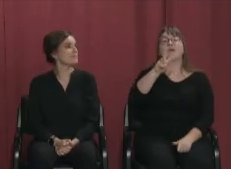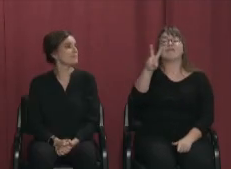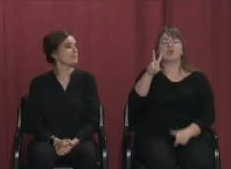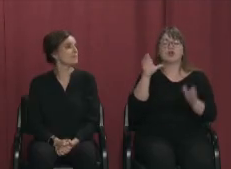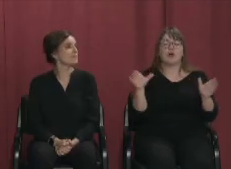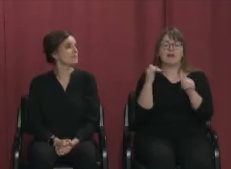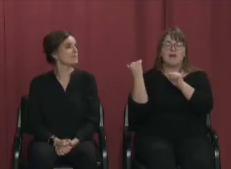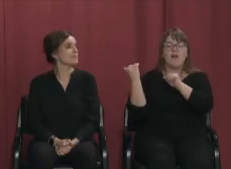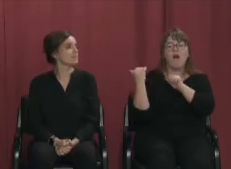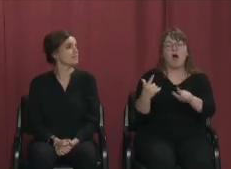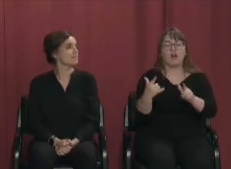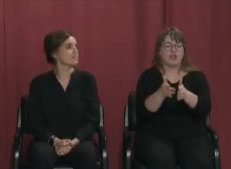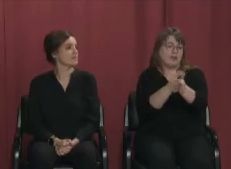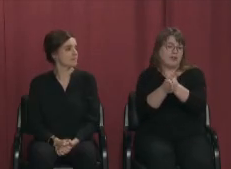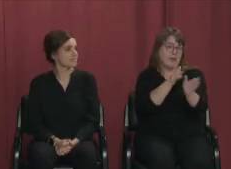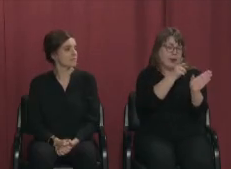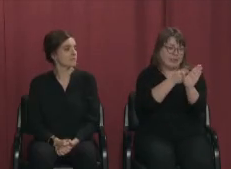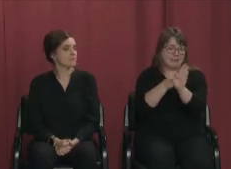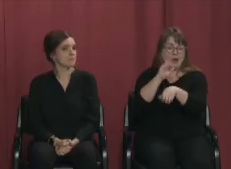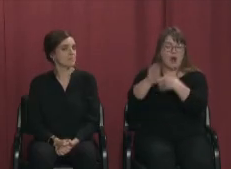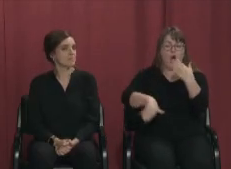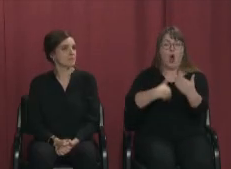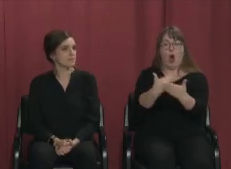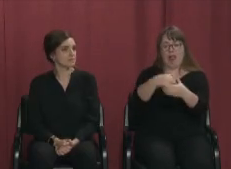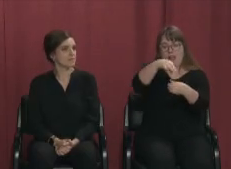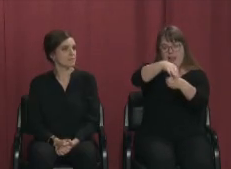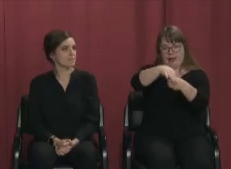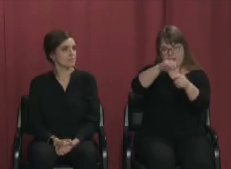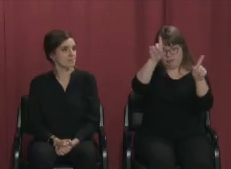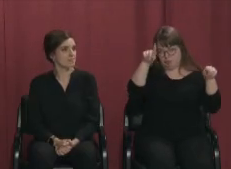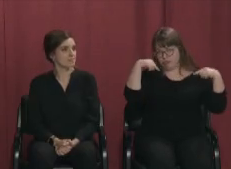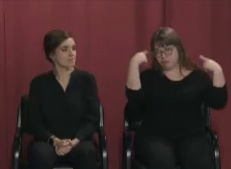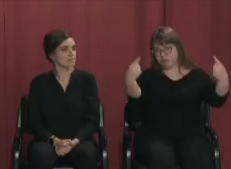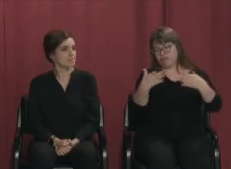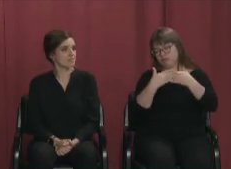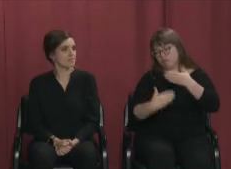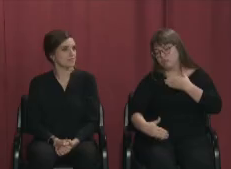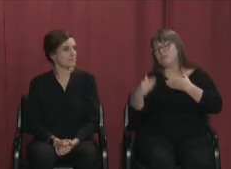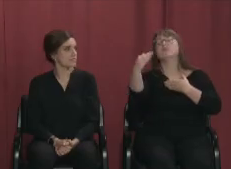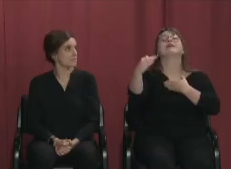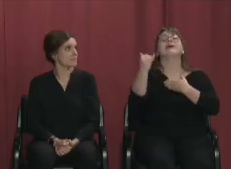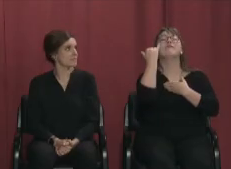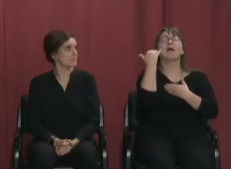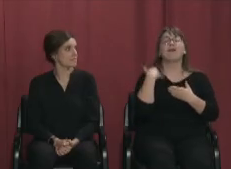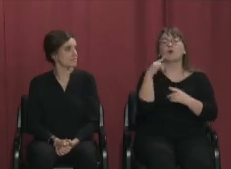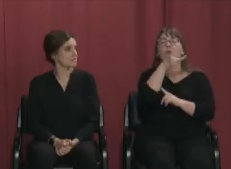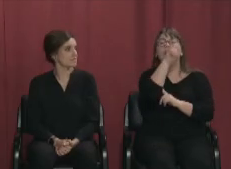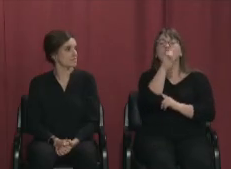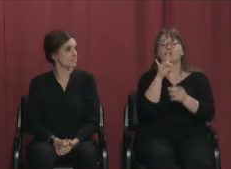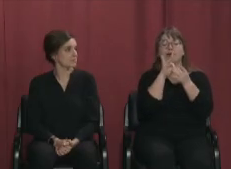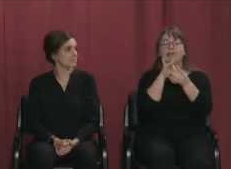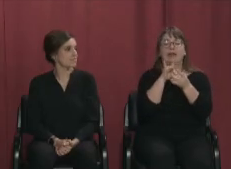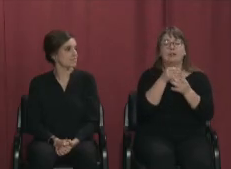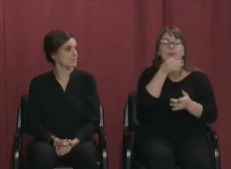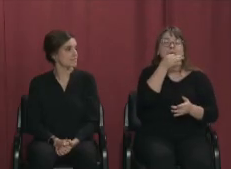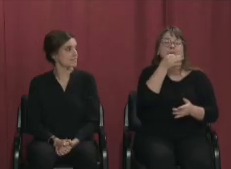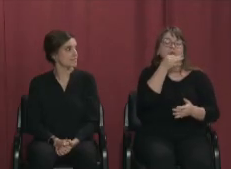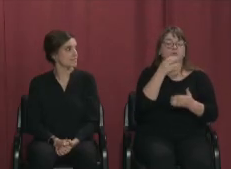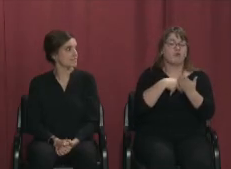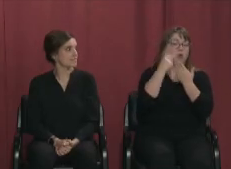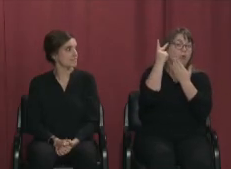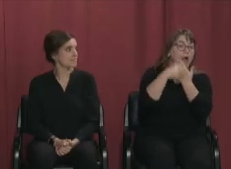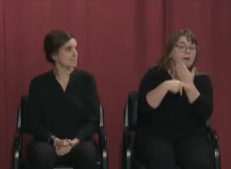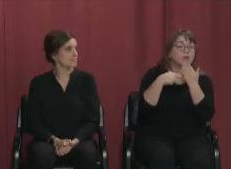to participate in every election. And if you have any further questions, either about the upcoming programs that we